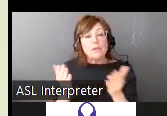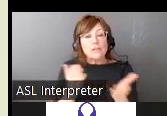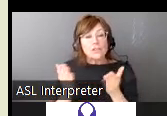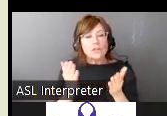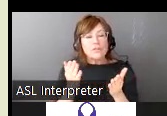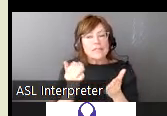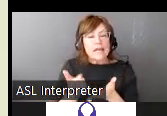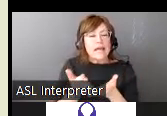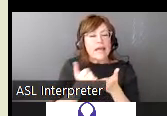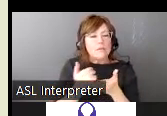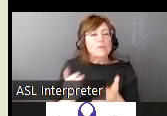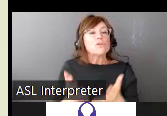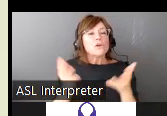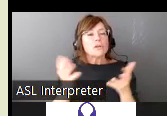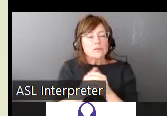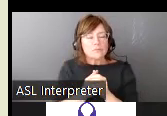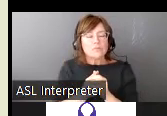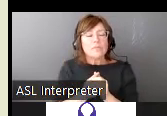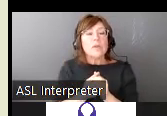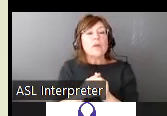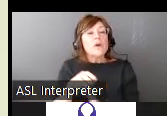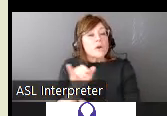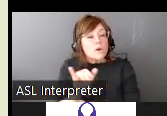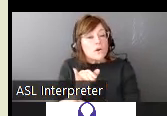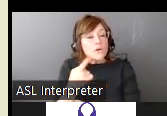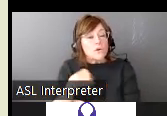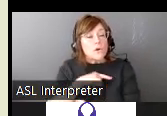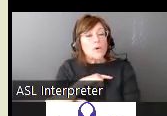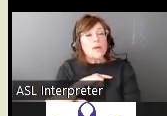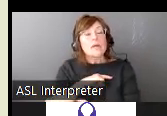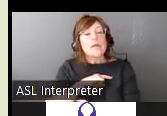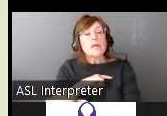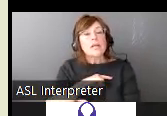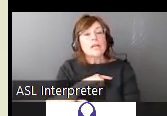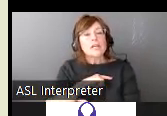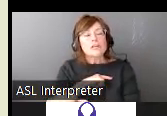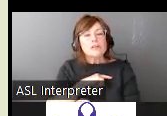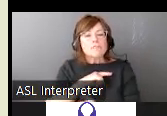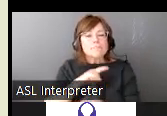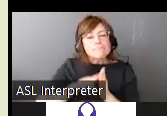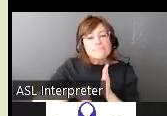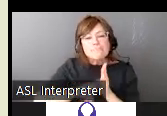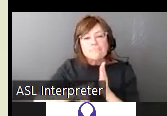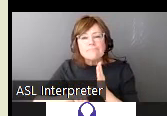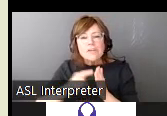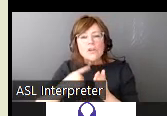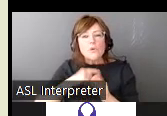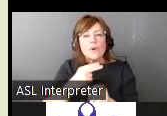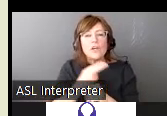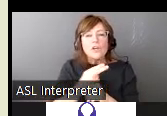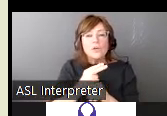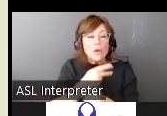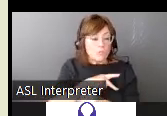clients. And secondly, we utilize our existing network of personal and community